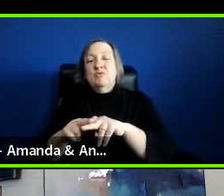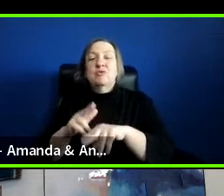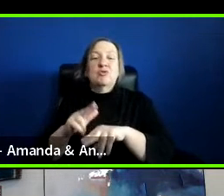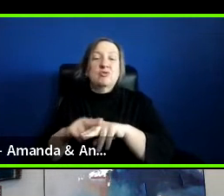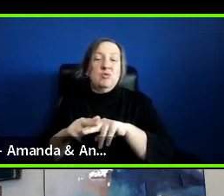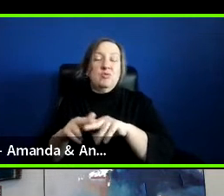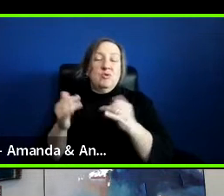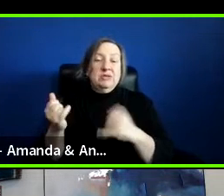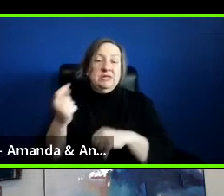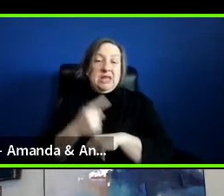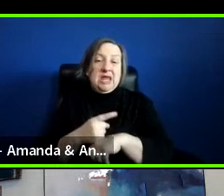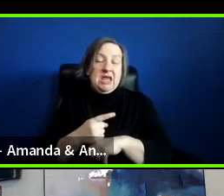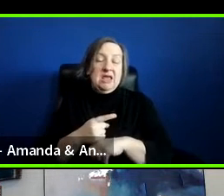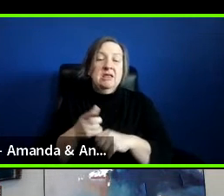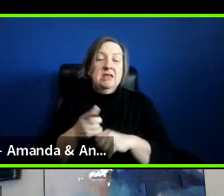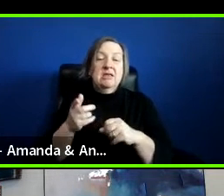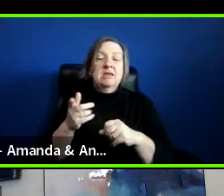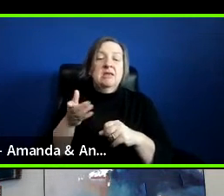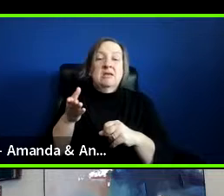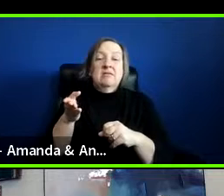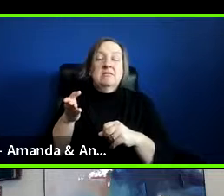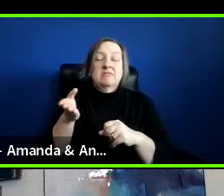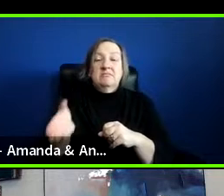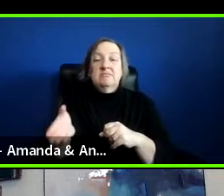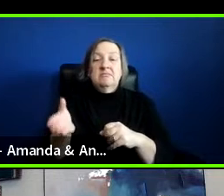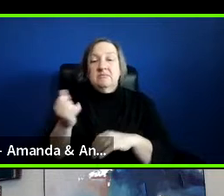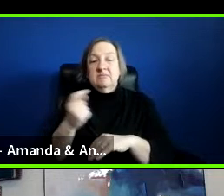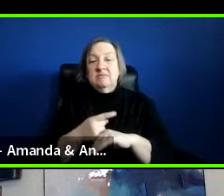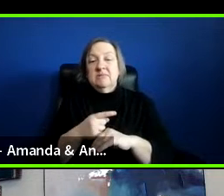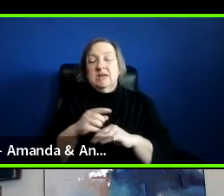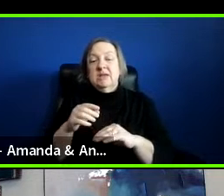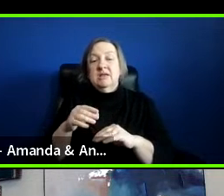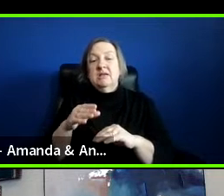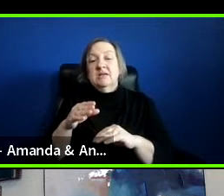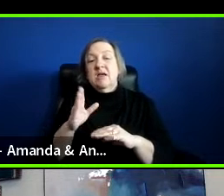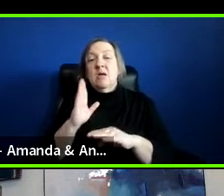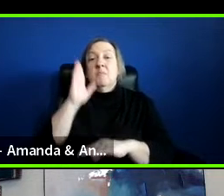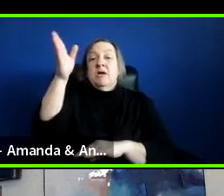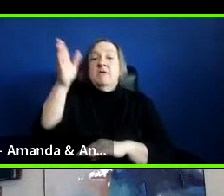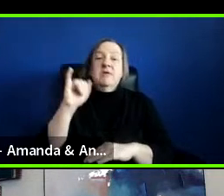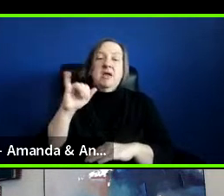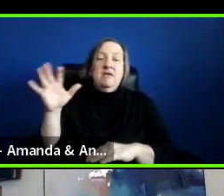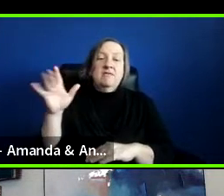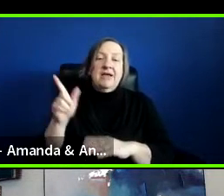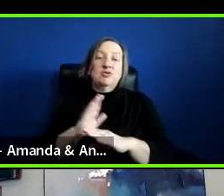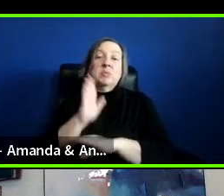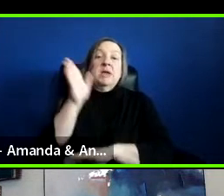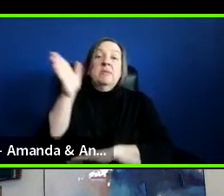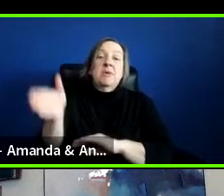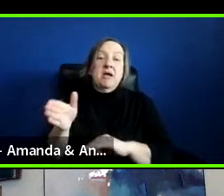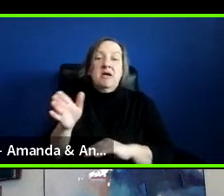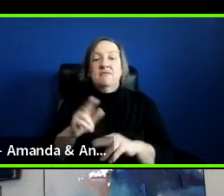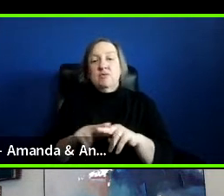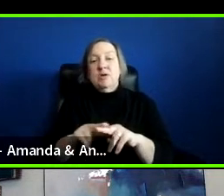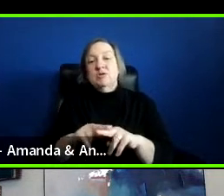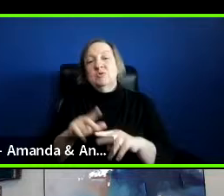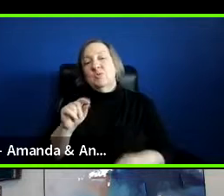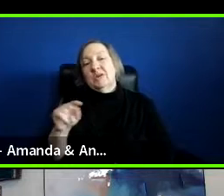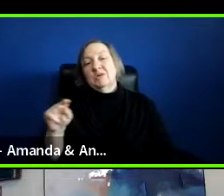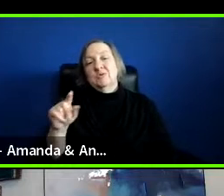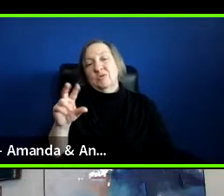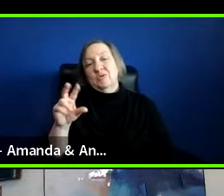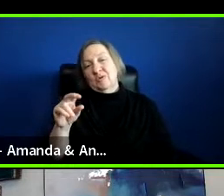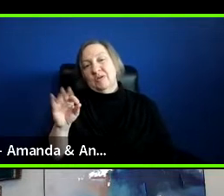already is where it is today, which is about I-5. Then we have to be about the railroad, which again is like 20, 30 feet is